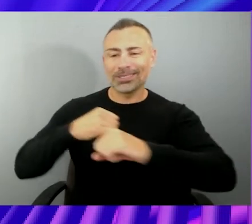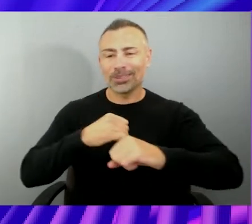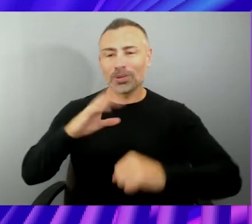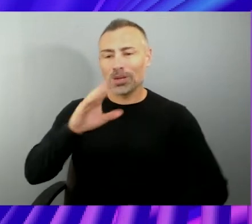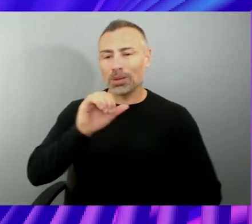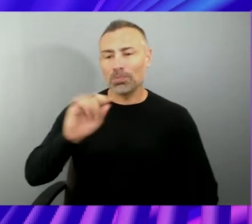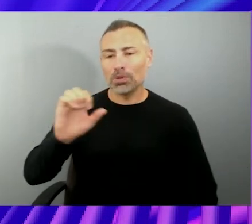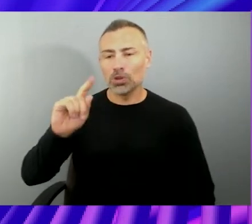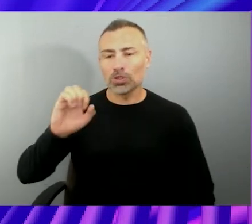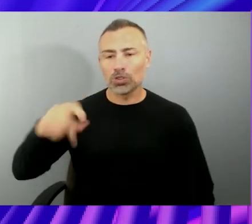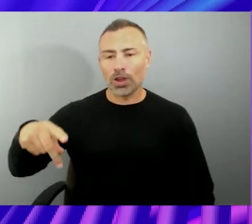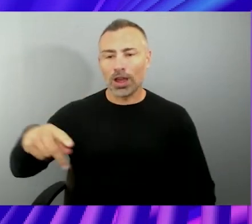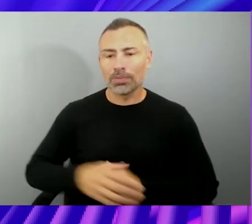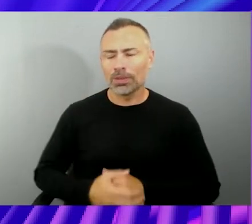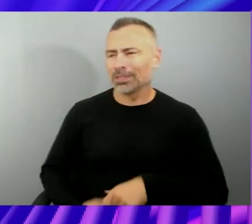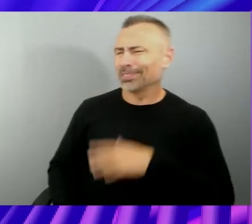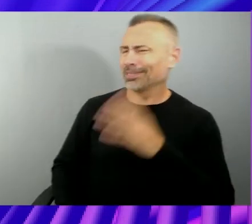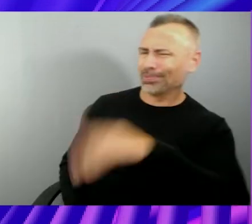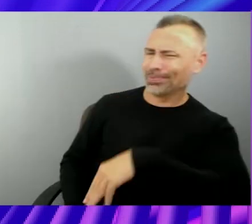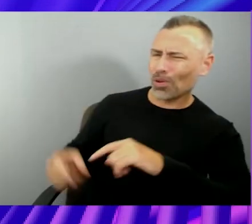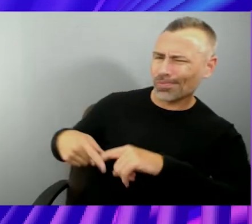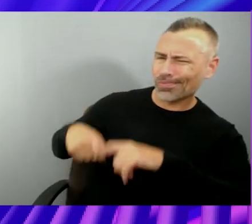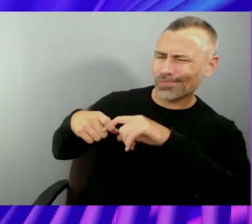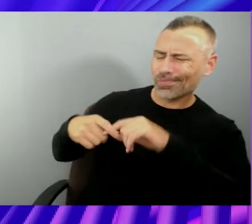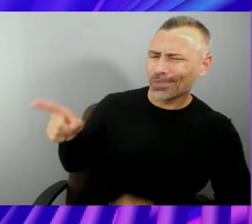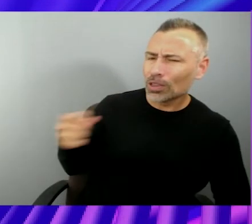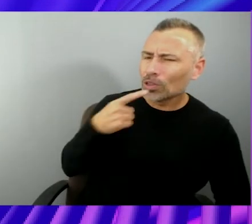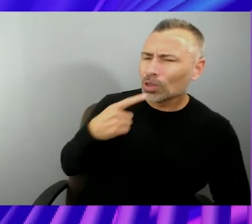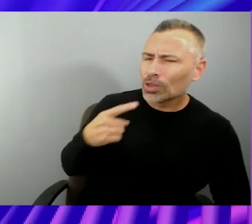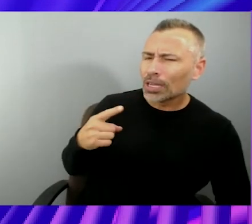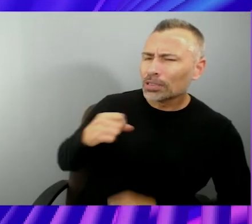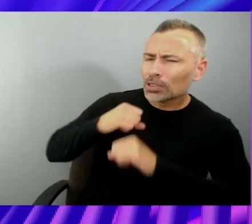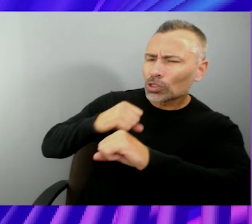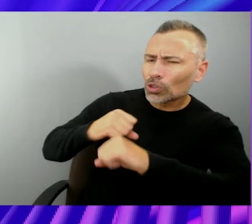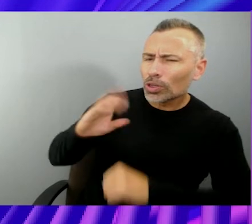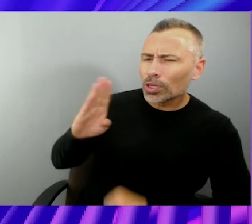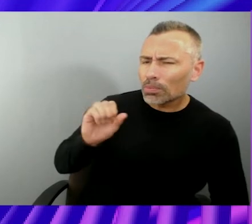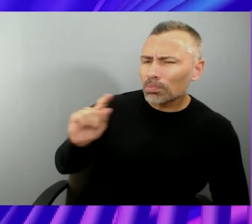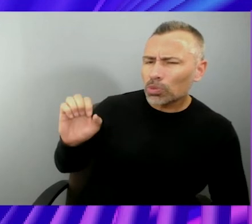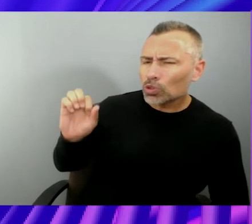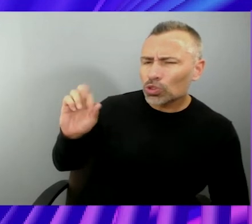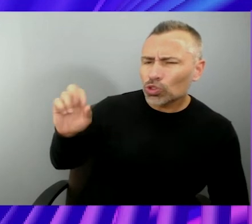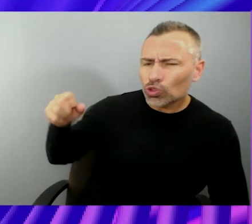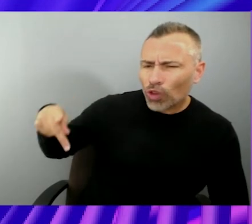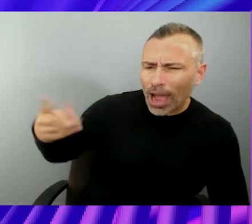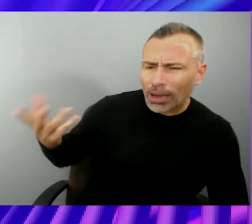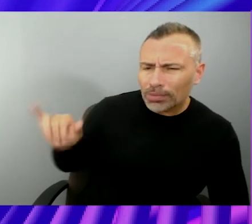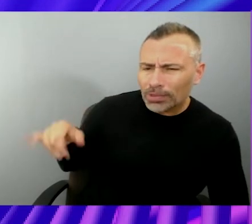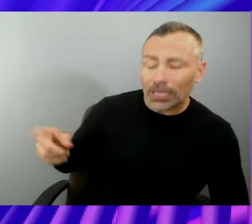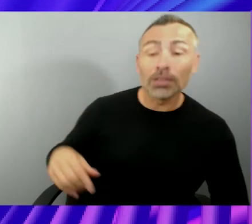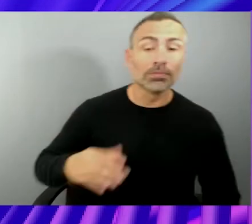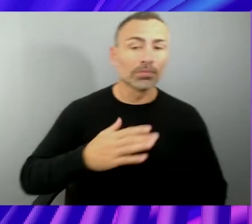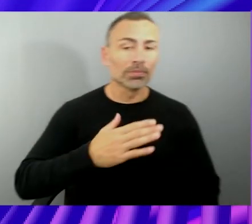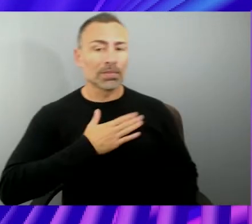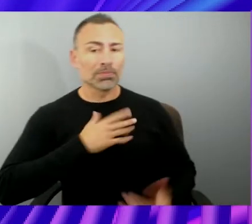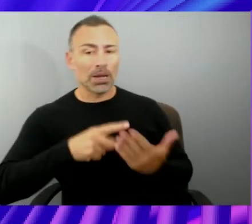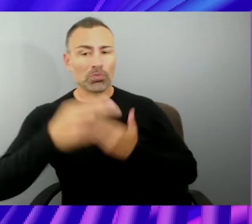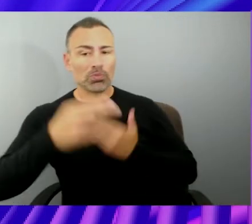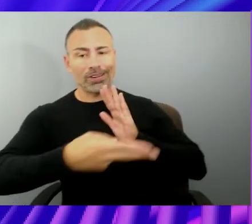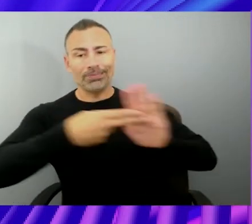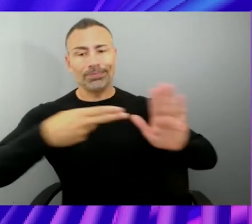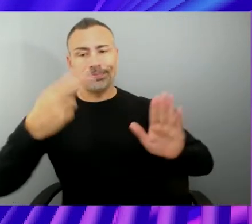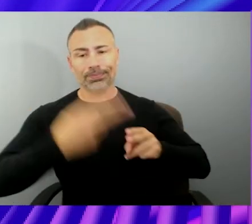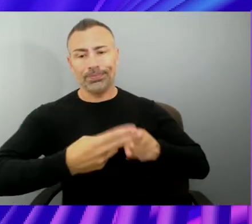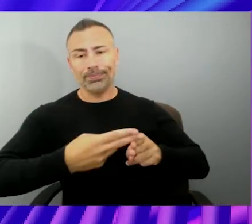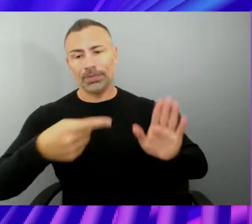Yeah. Security bootstrap. What do you mean by that? Oh, that's just what I named it. So here is the name of the project. And that's actually what I'm about to demo here in a sec.